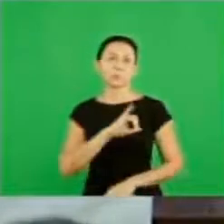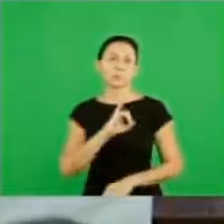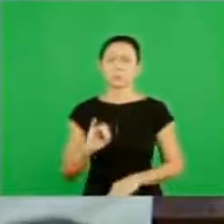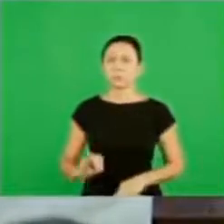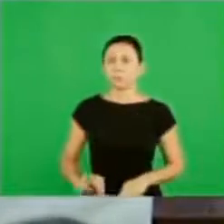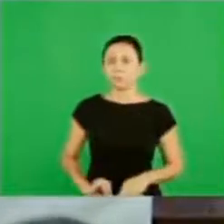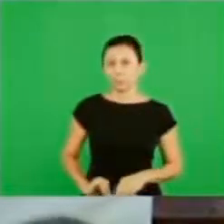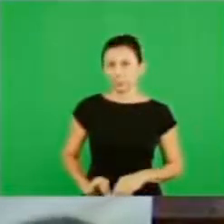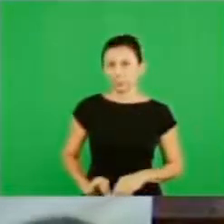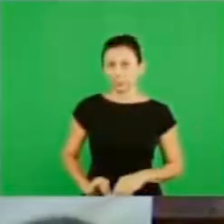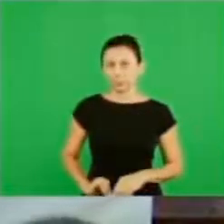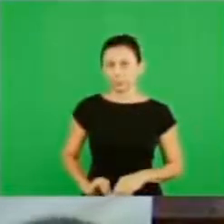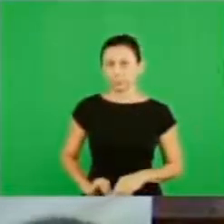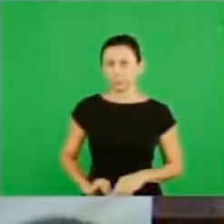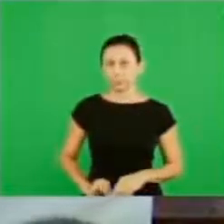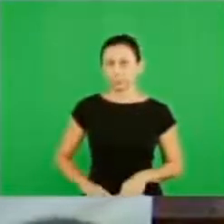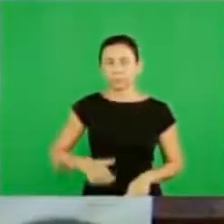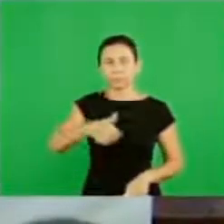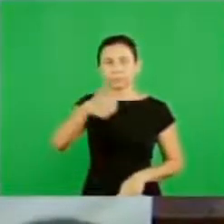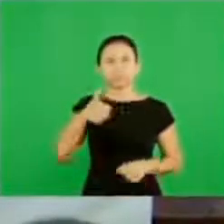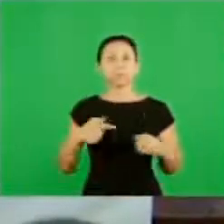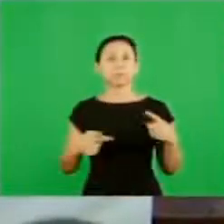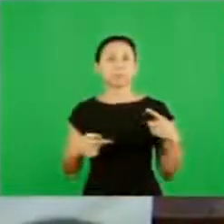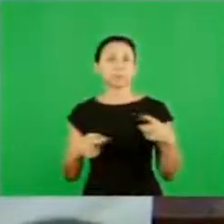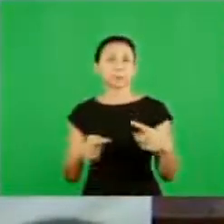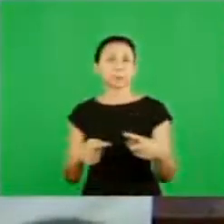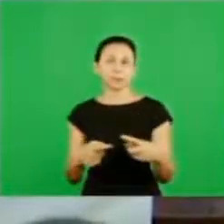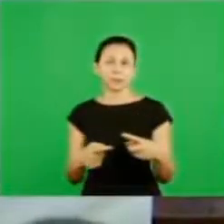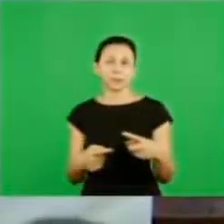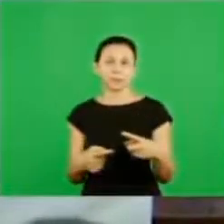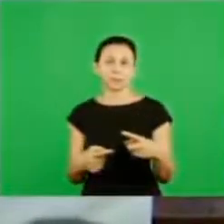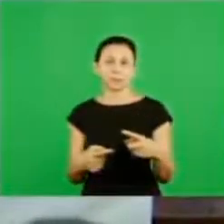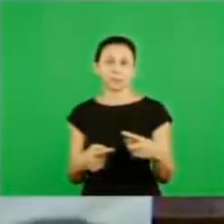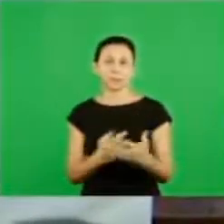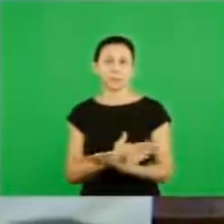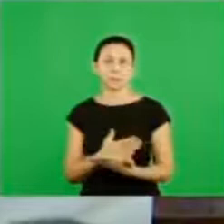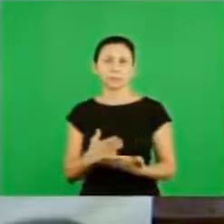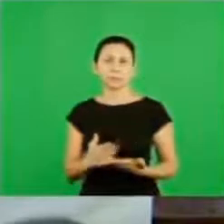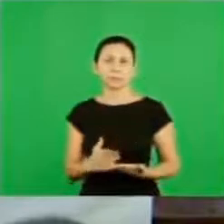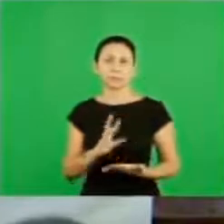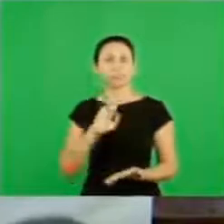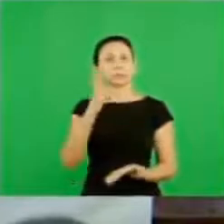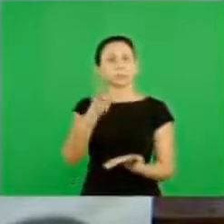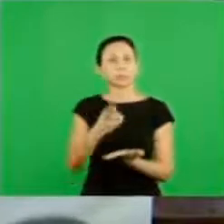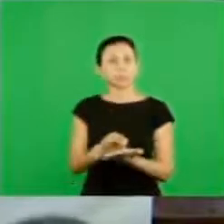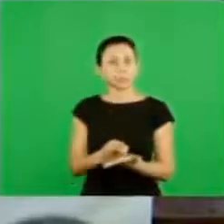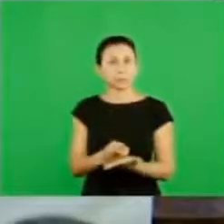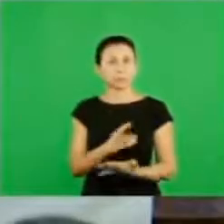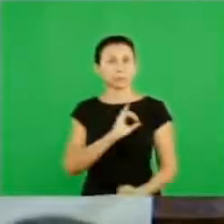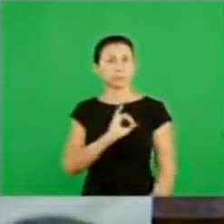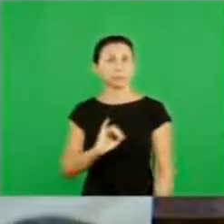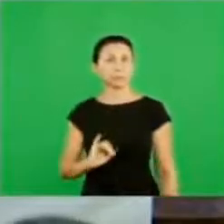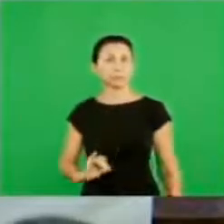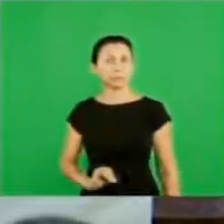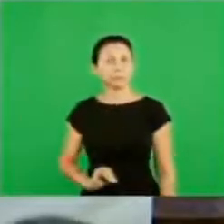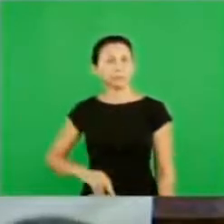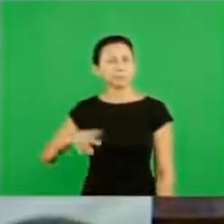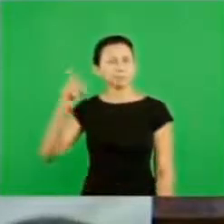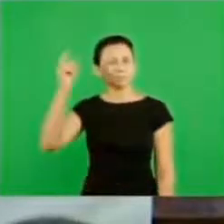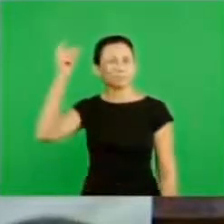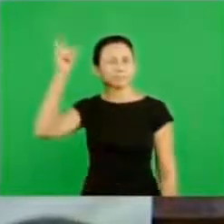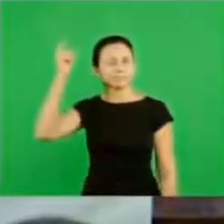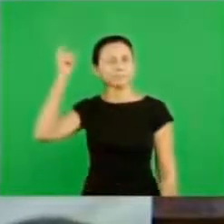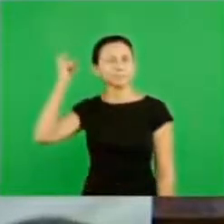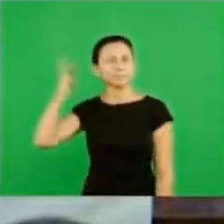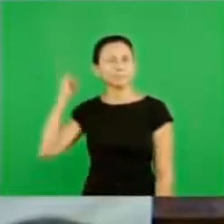In the term that was used, they say that this war was caused by imperialism. It was a result of imperialism. So the First World War